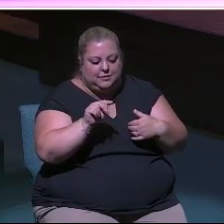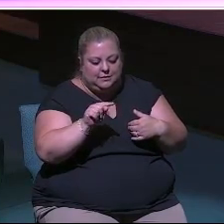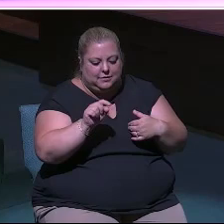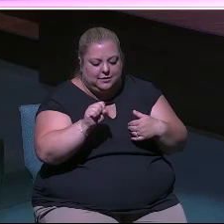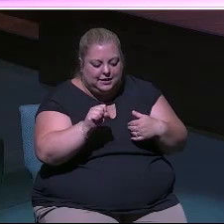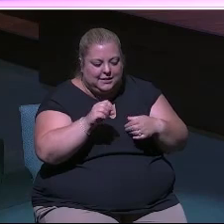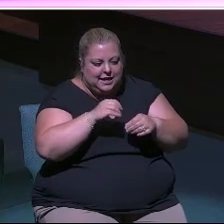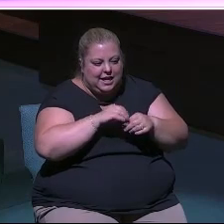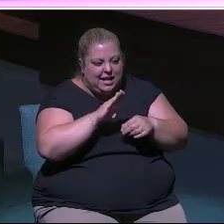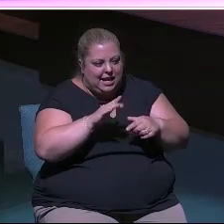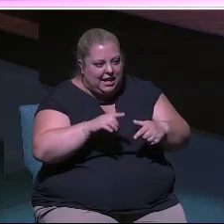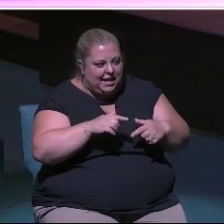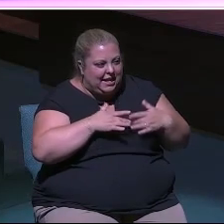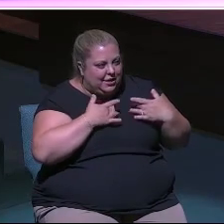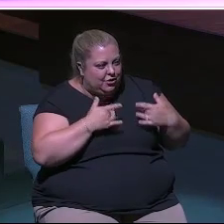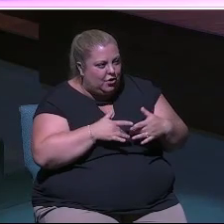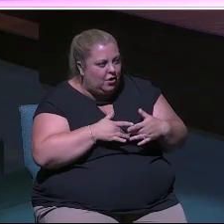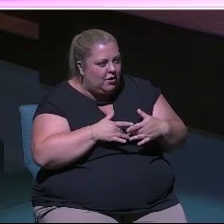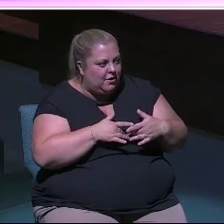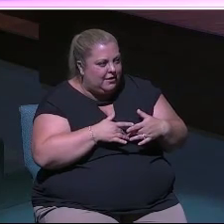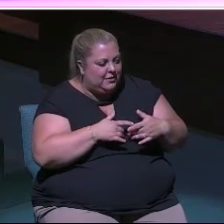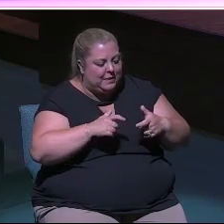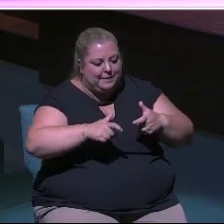I told him he's one big giant walking stent.